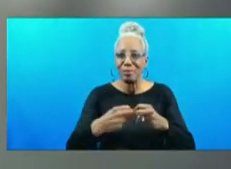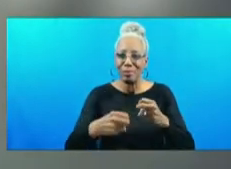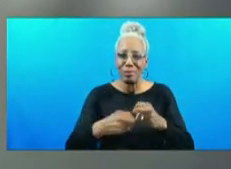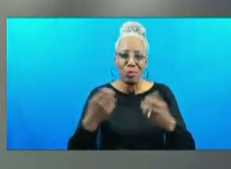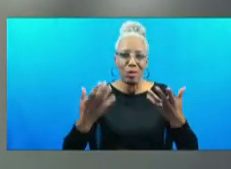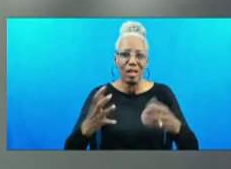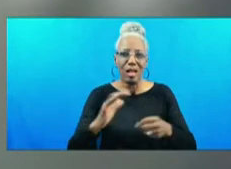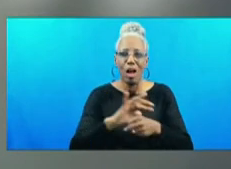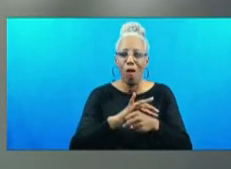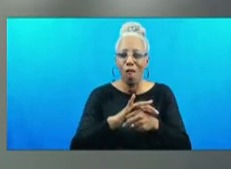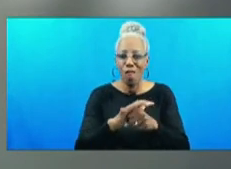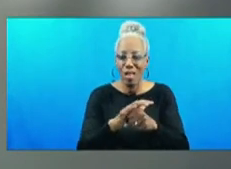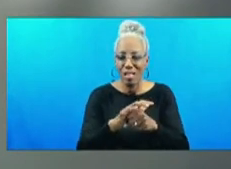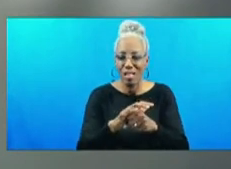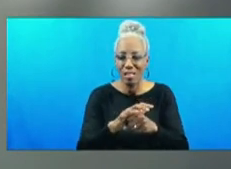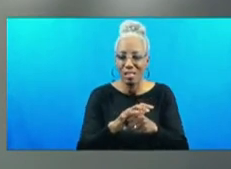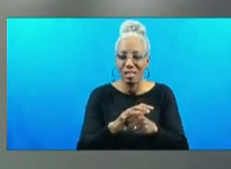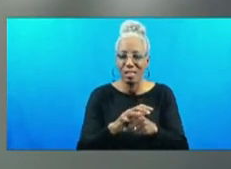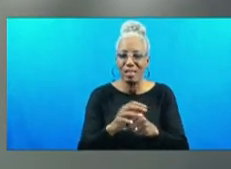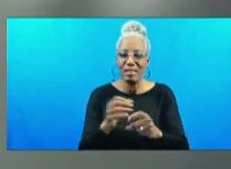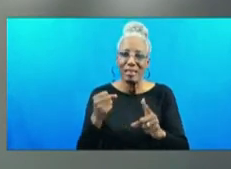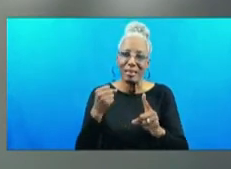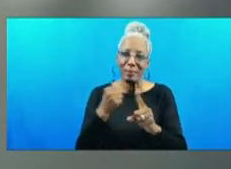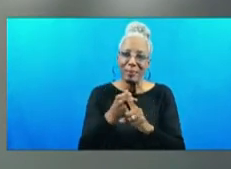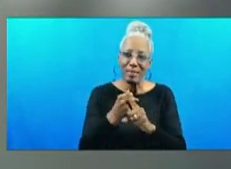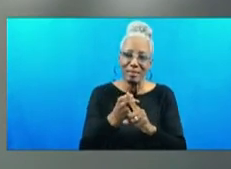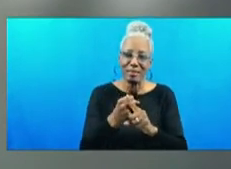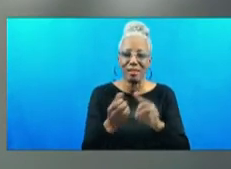the operations. First, Dr. McKnight,